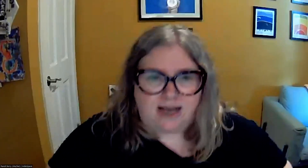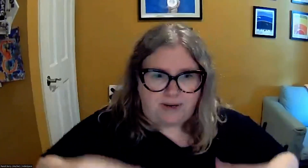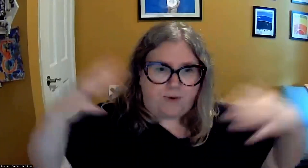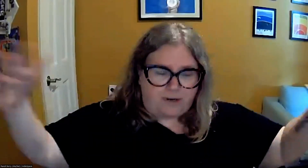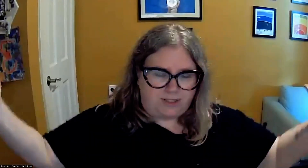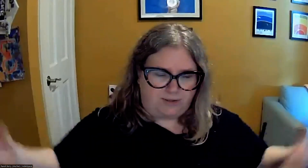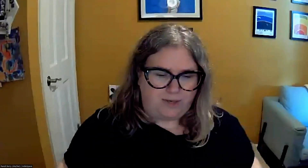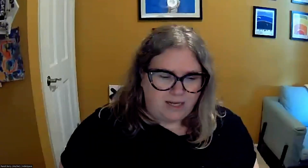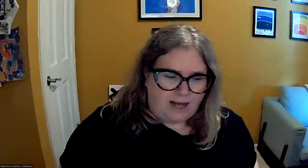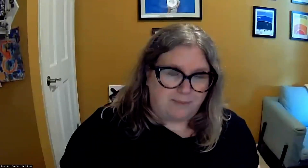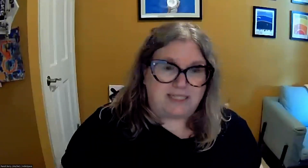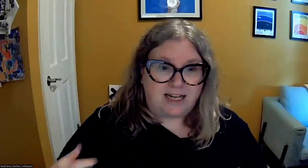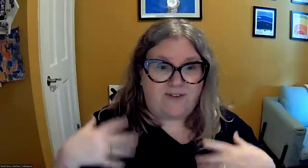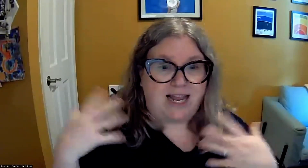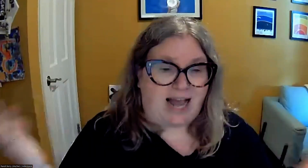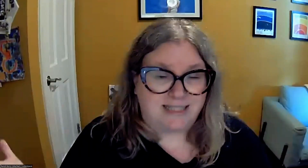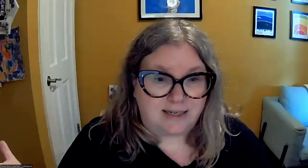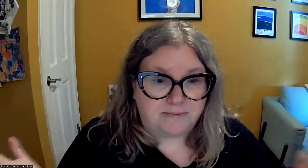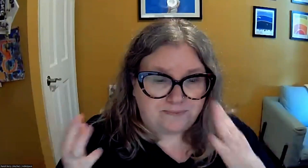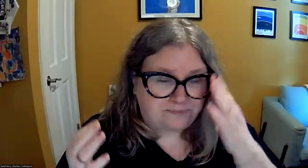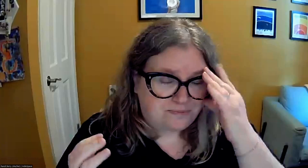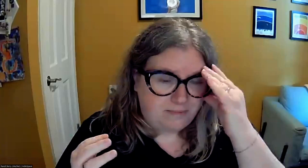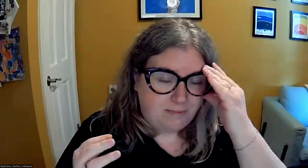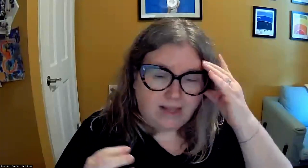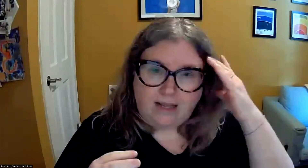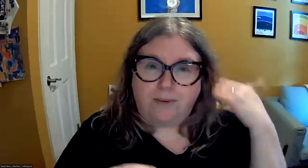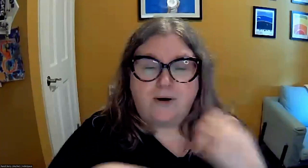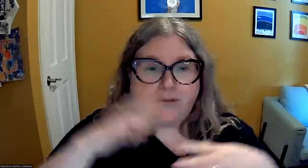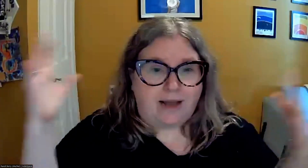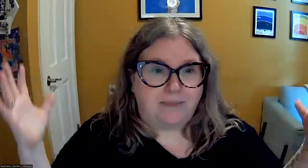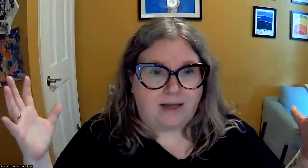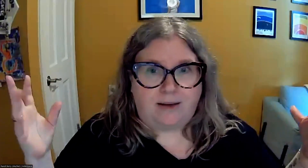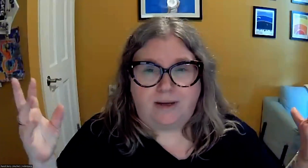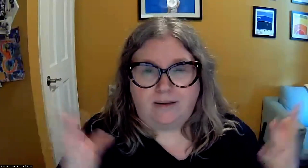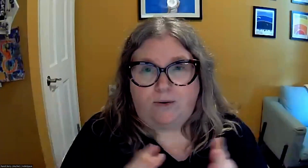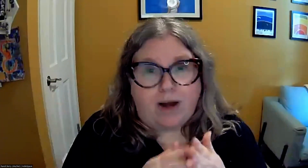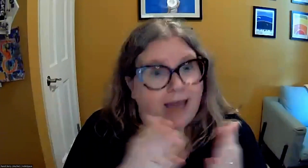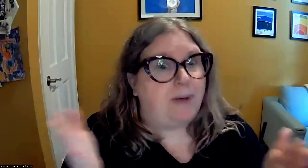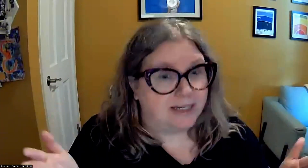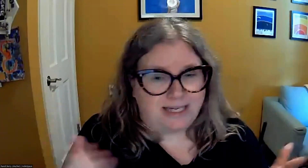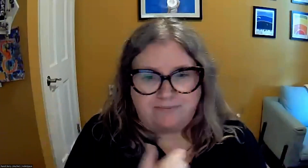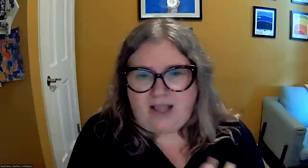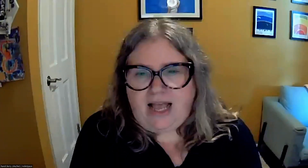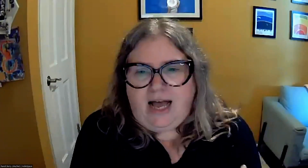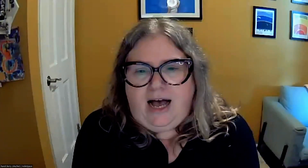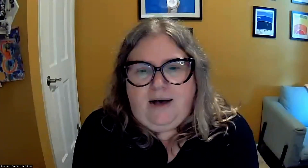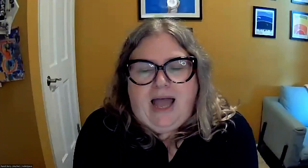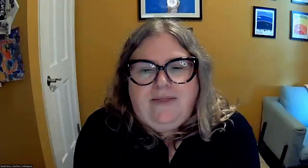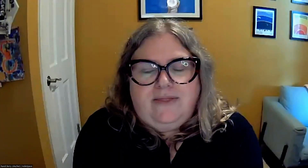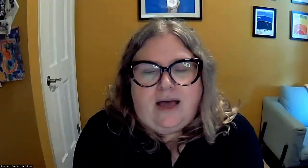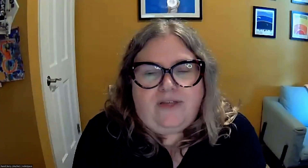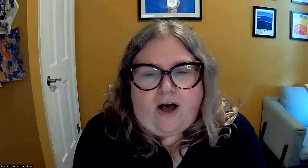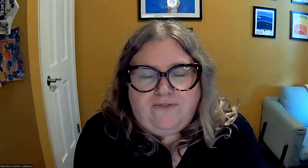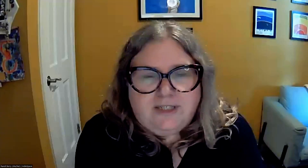guaranteed income in order to solidify it as a program or a policy.